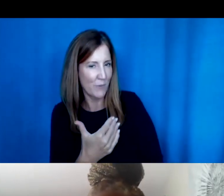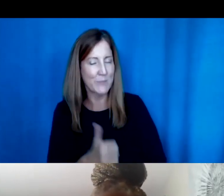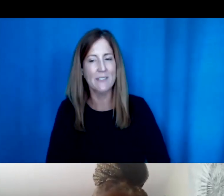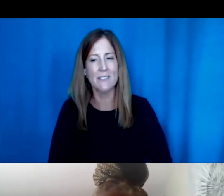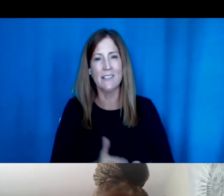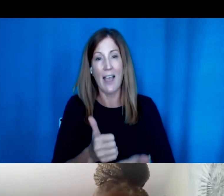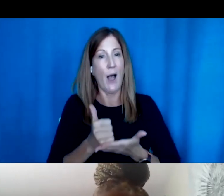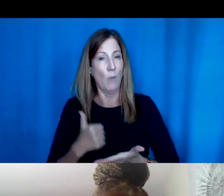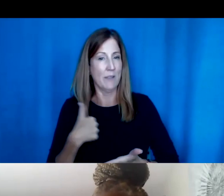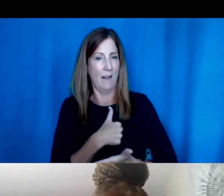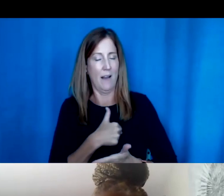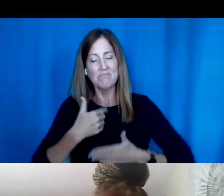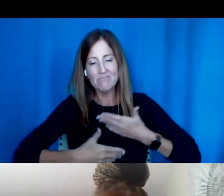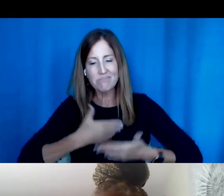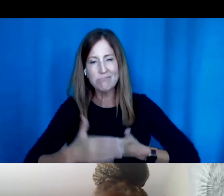our conversation.